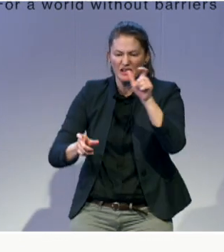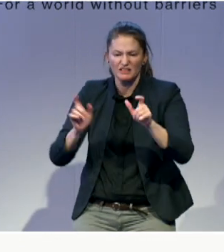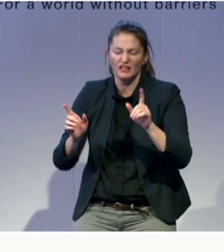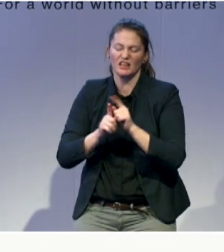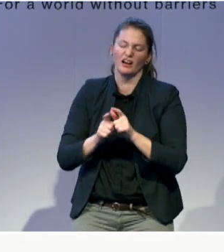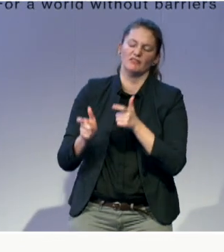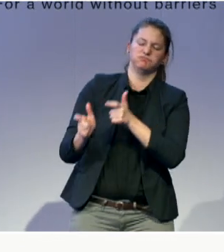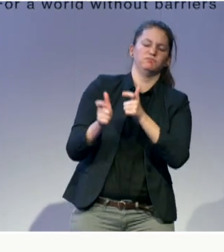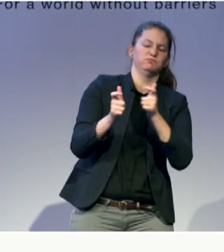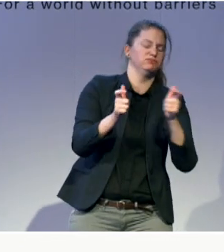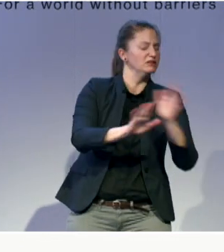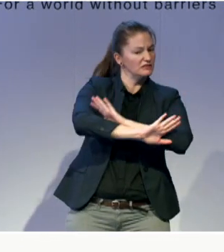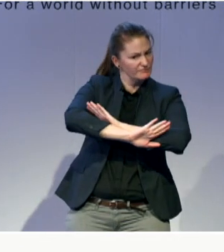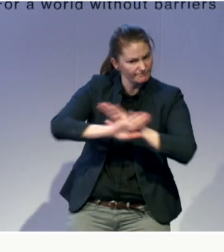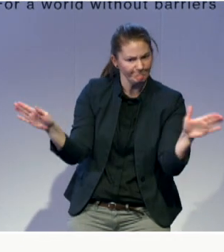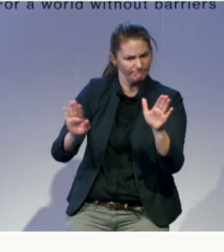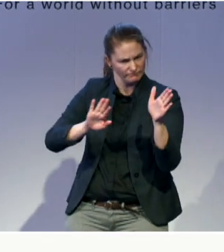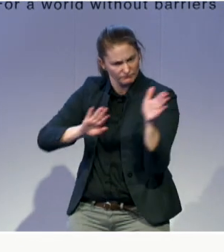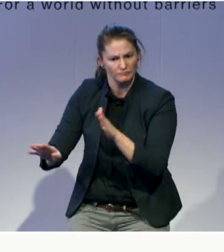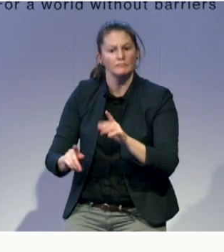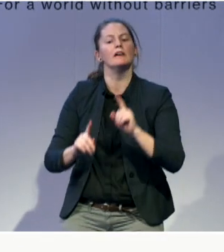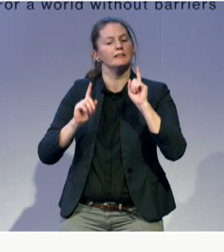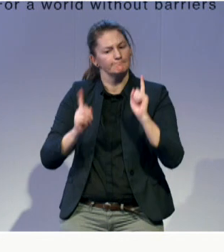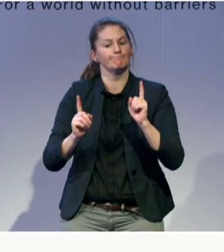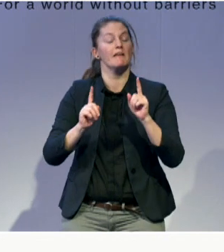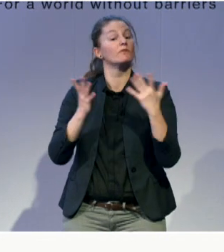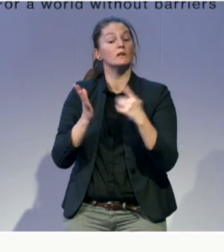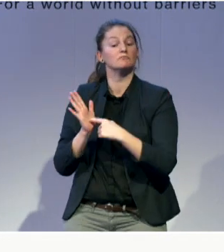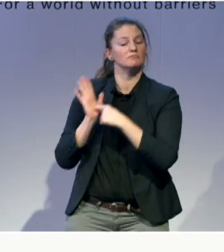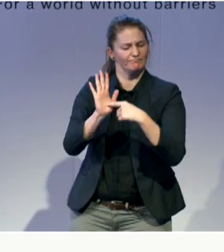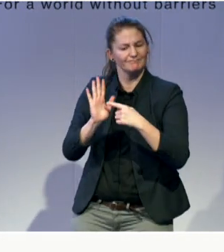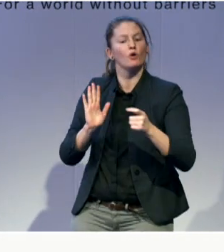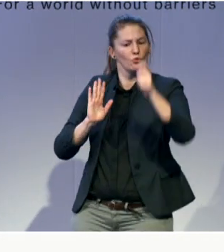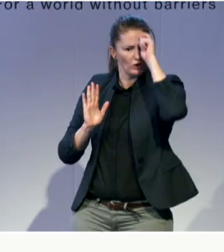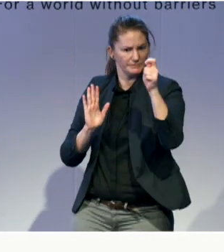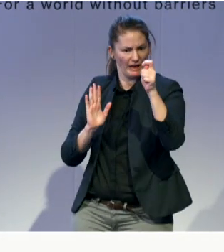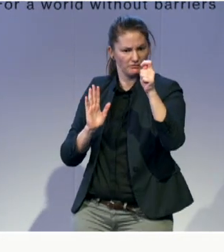But command the respect and the inclusion.